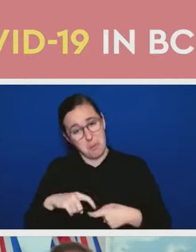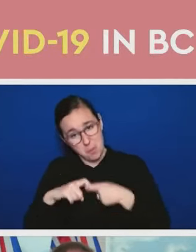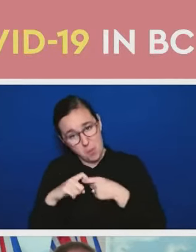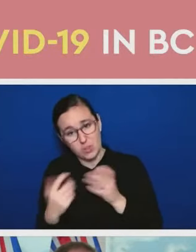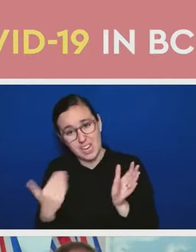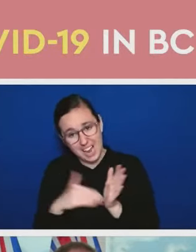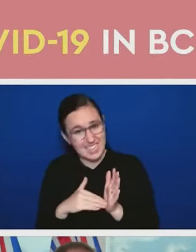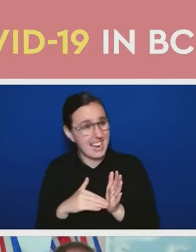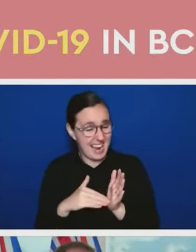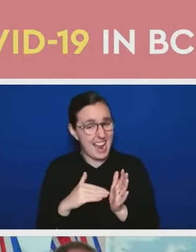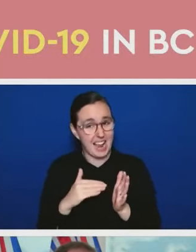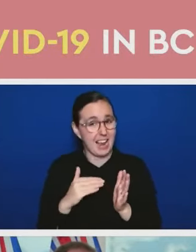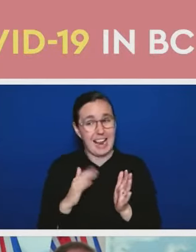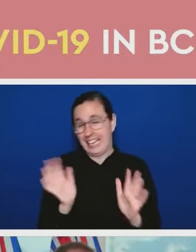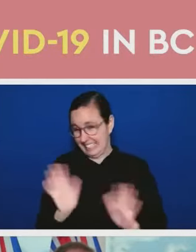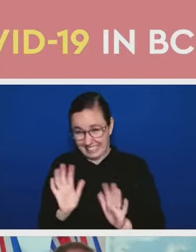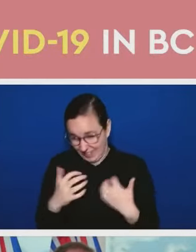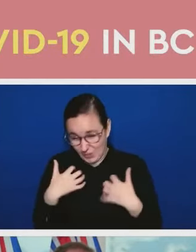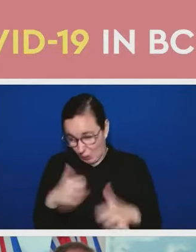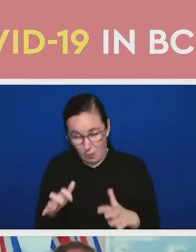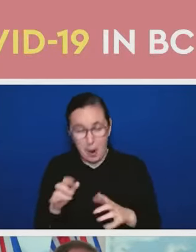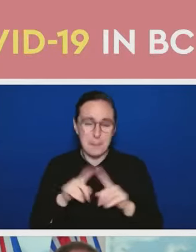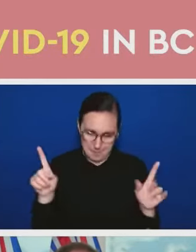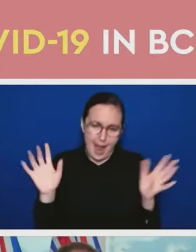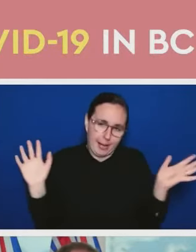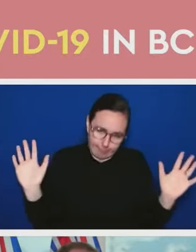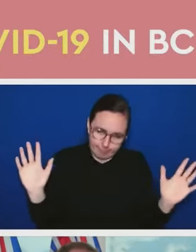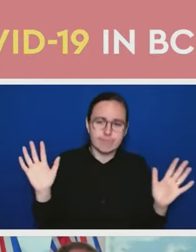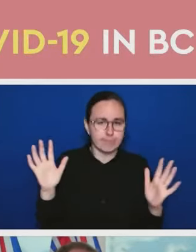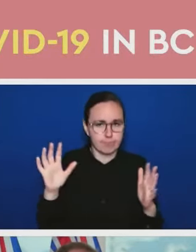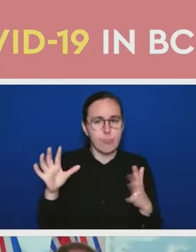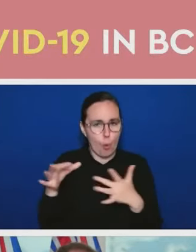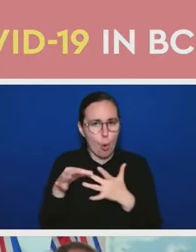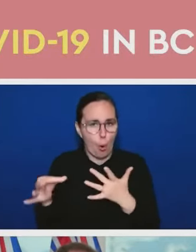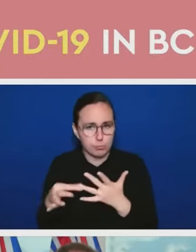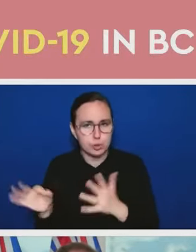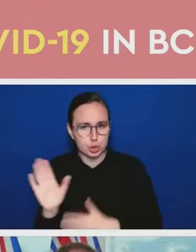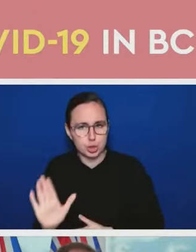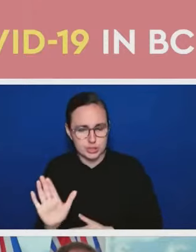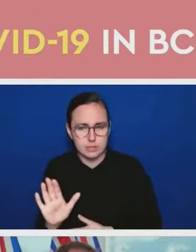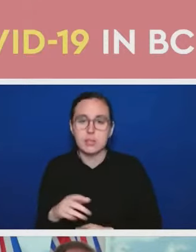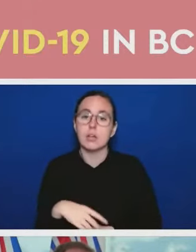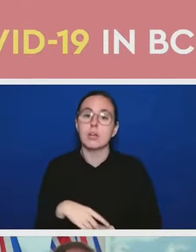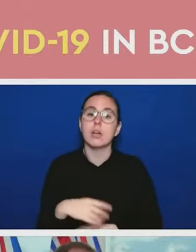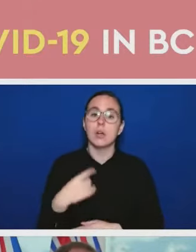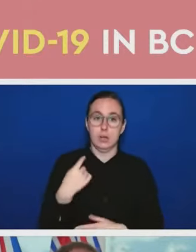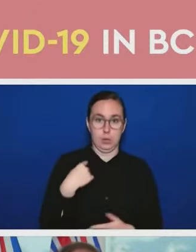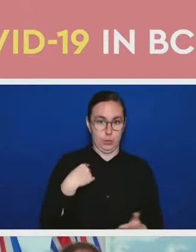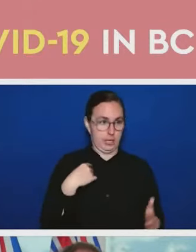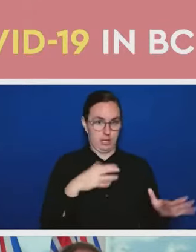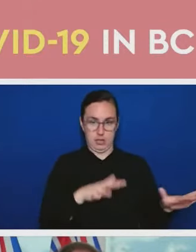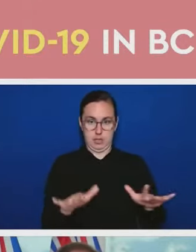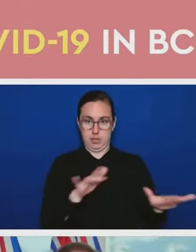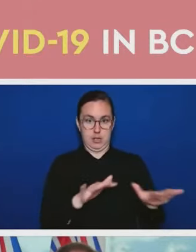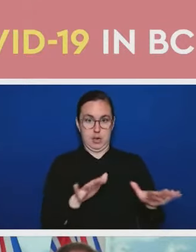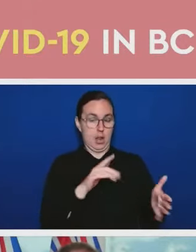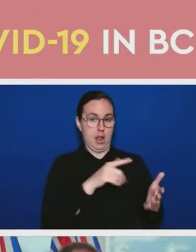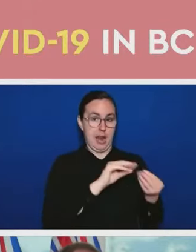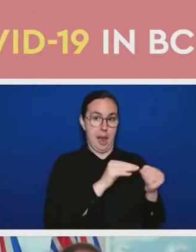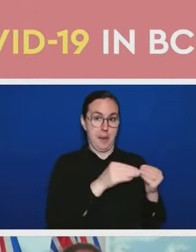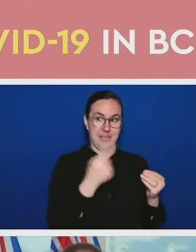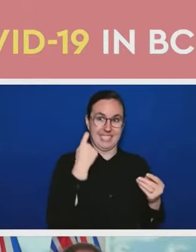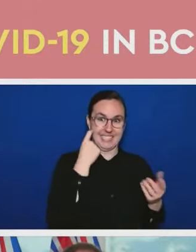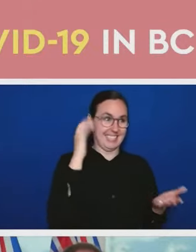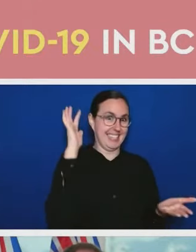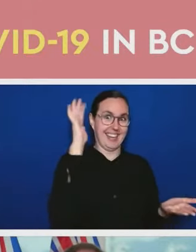of surgeries we do when we don't have other high pressures on the community. It's why wait lists have come down in